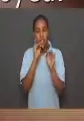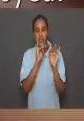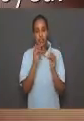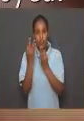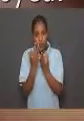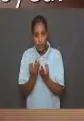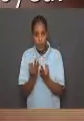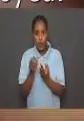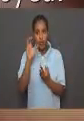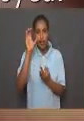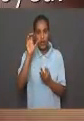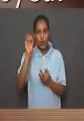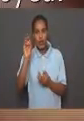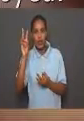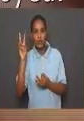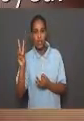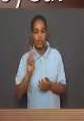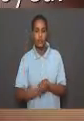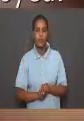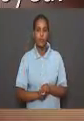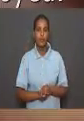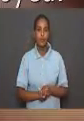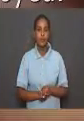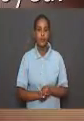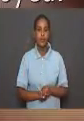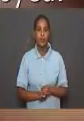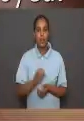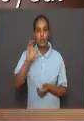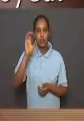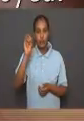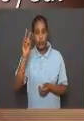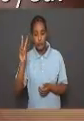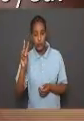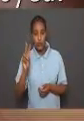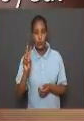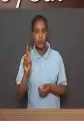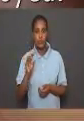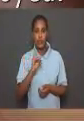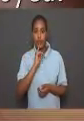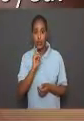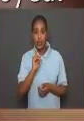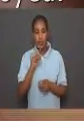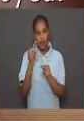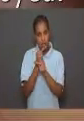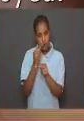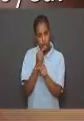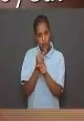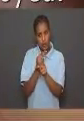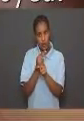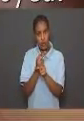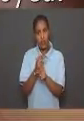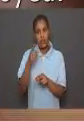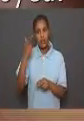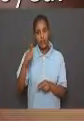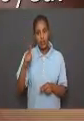form of carbon dioxide. Carbon dioxide is a natural